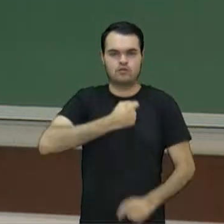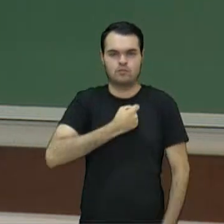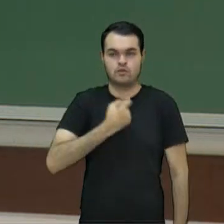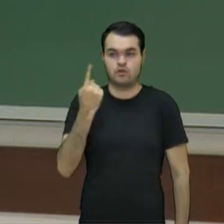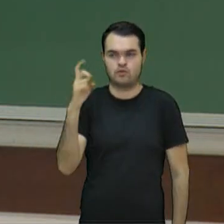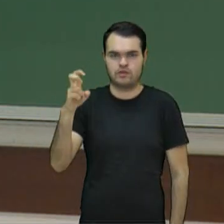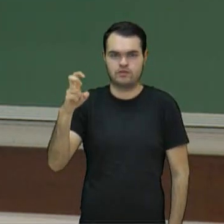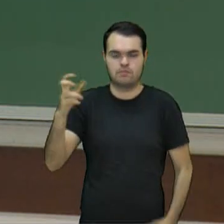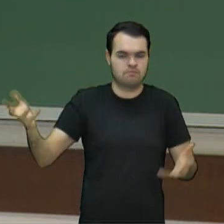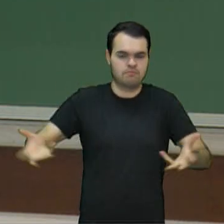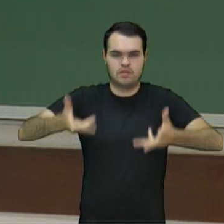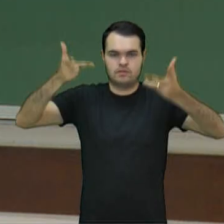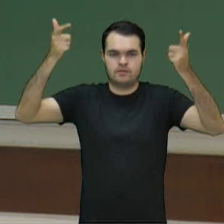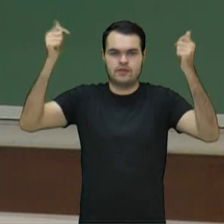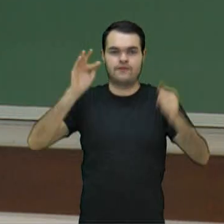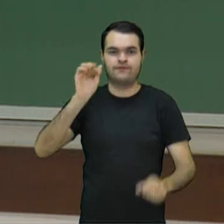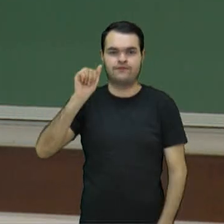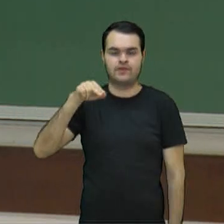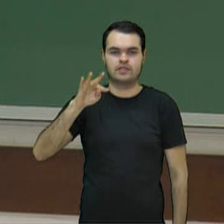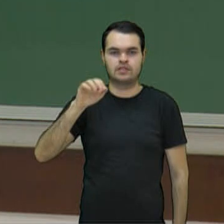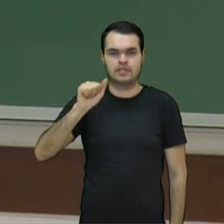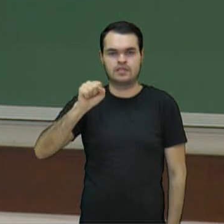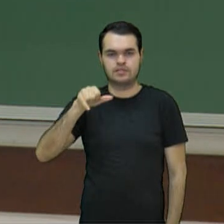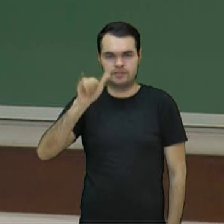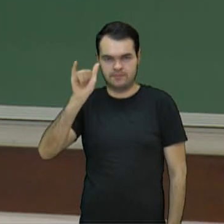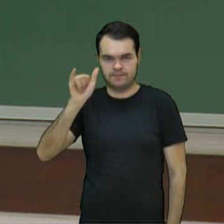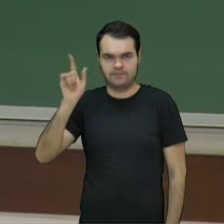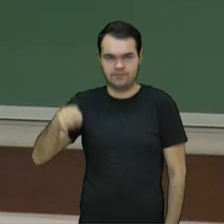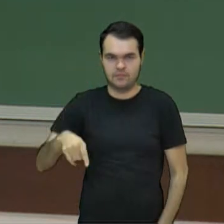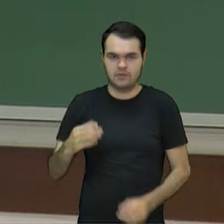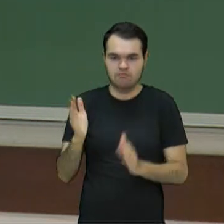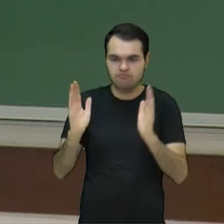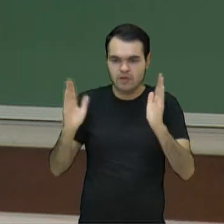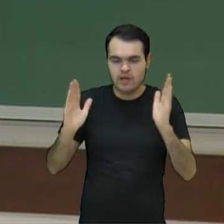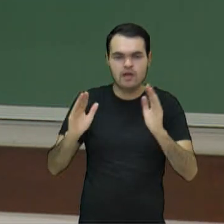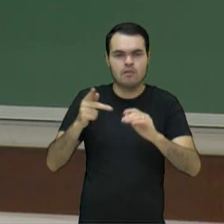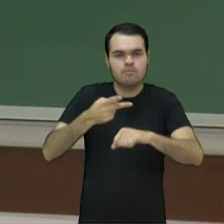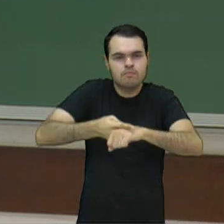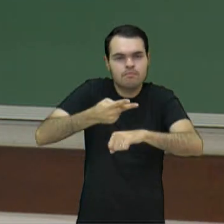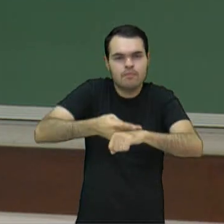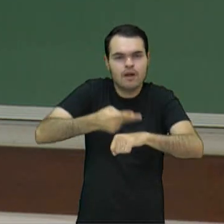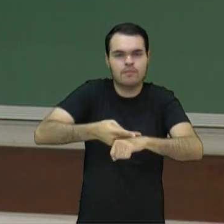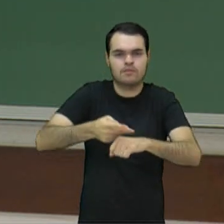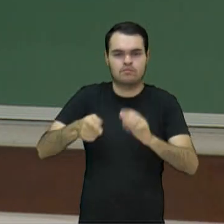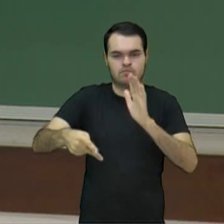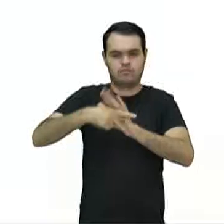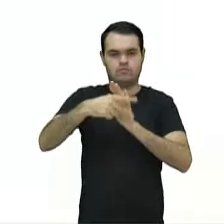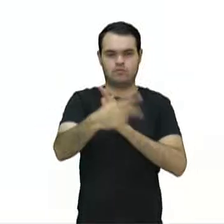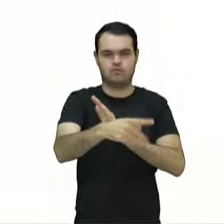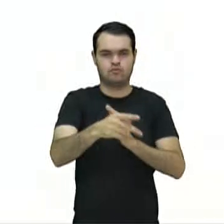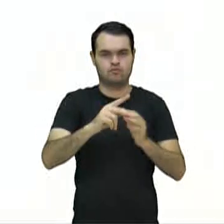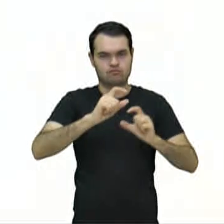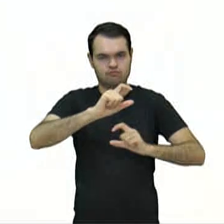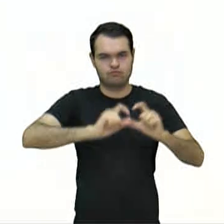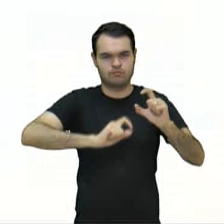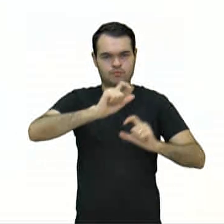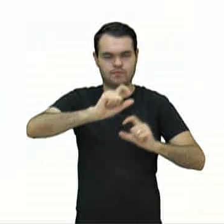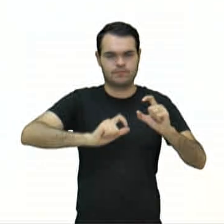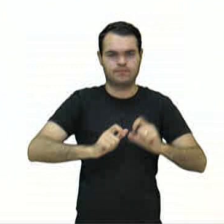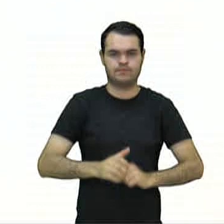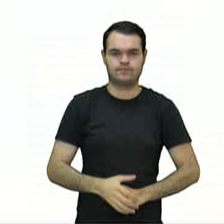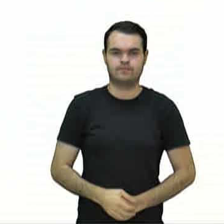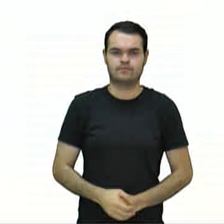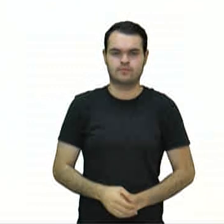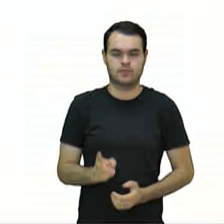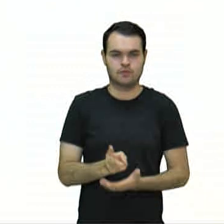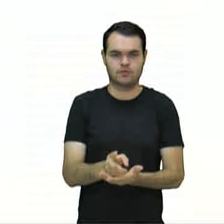Amazing Fantasy, em agosto de 62, na era de prata dos quadrinhos. He appears in American